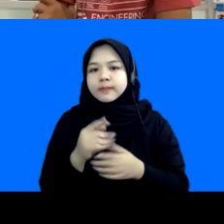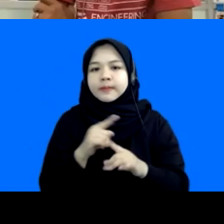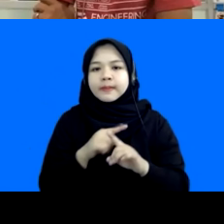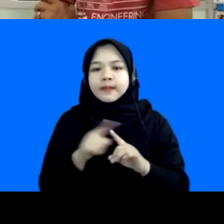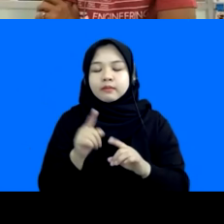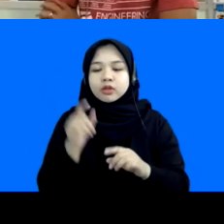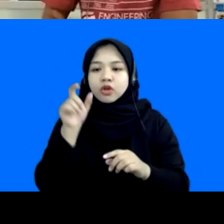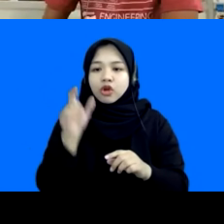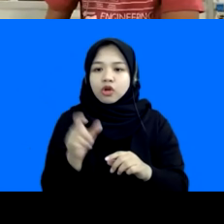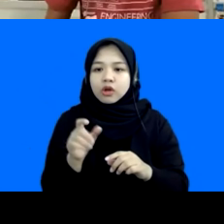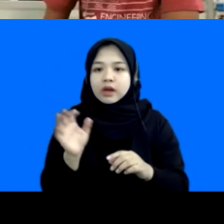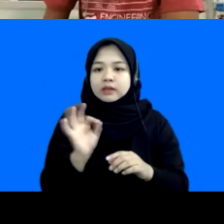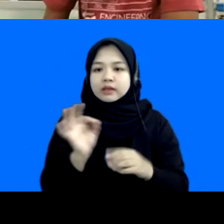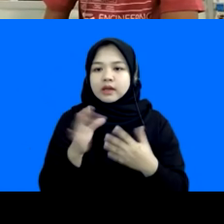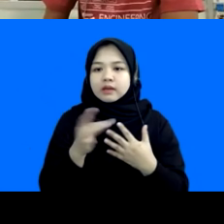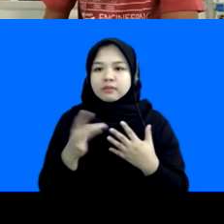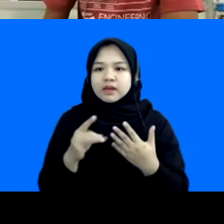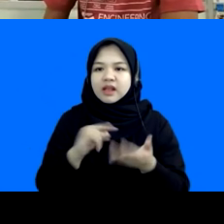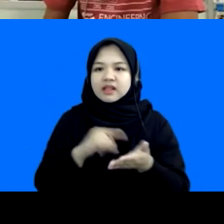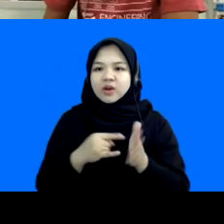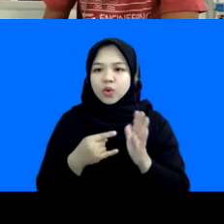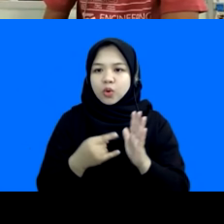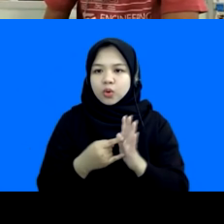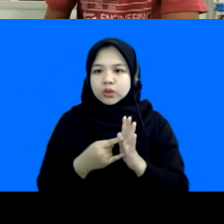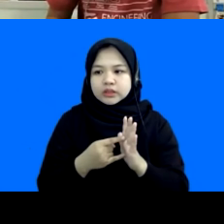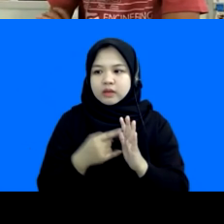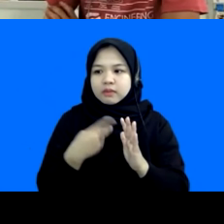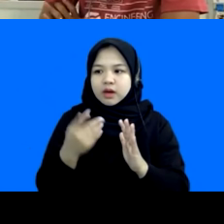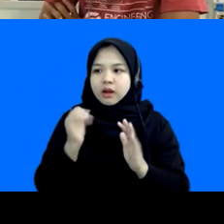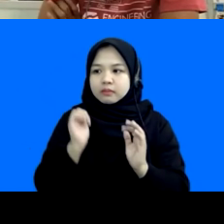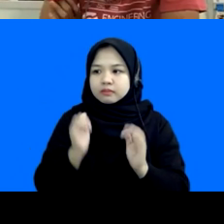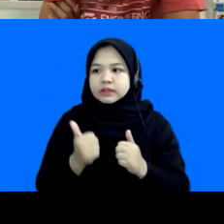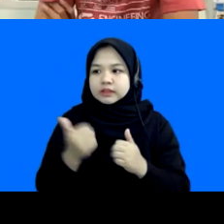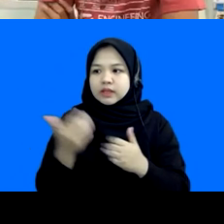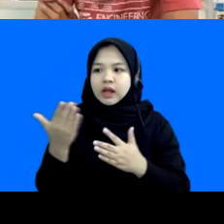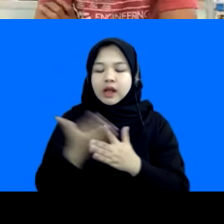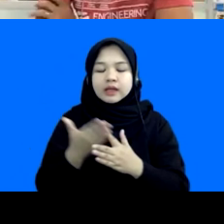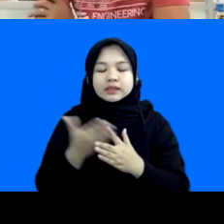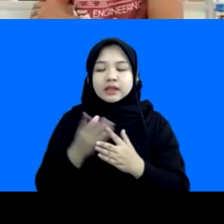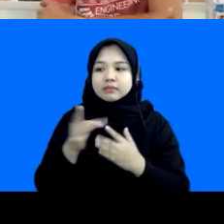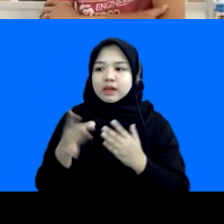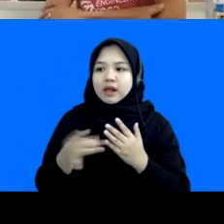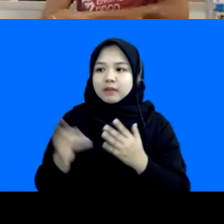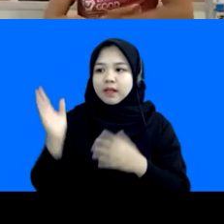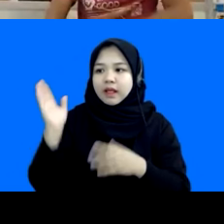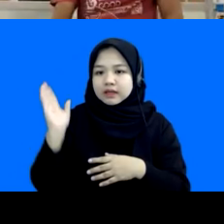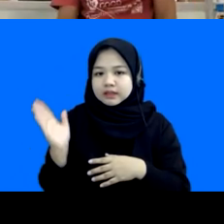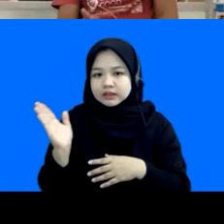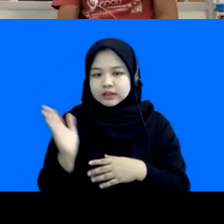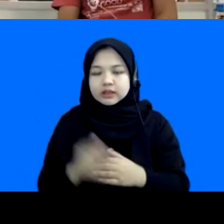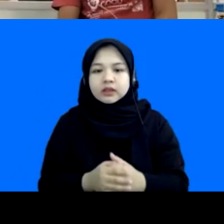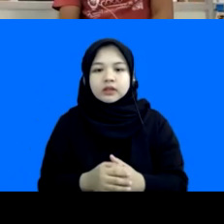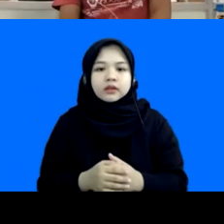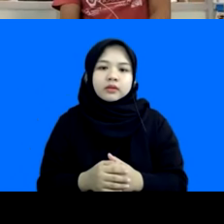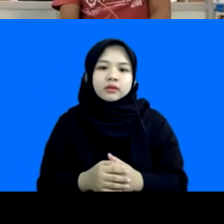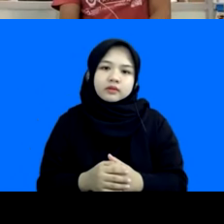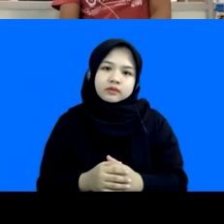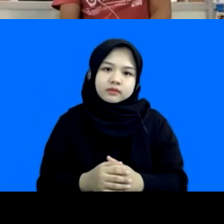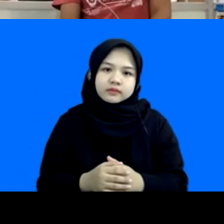them to access opportunities. How this work came about is really through